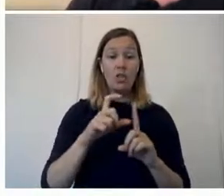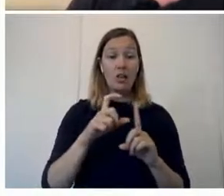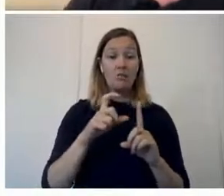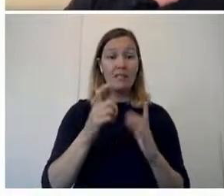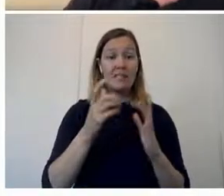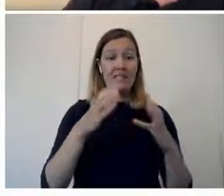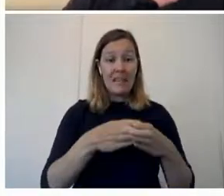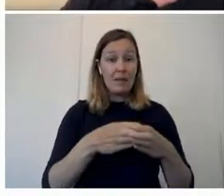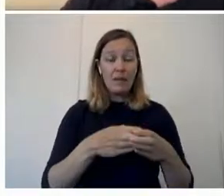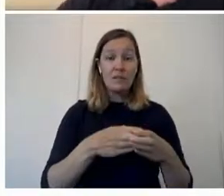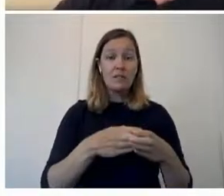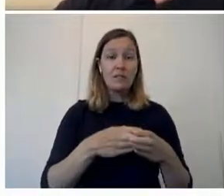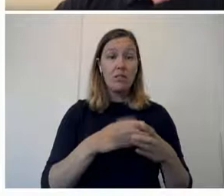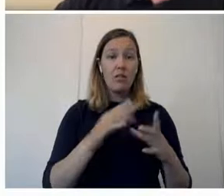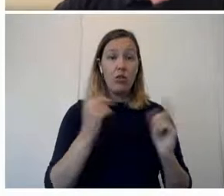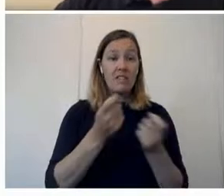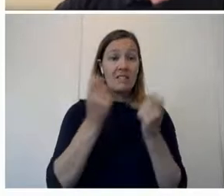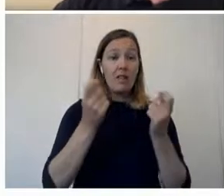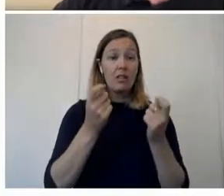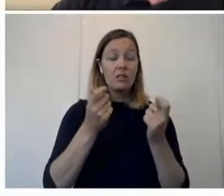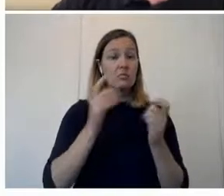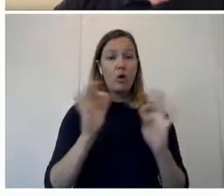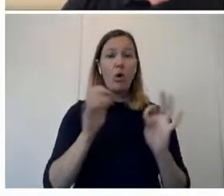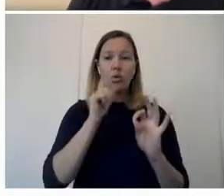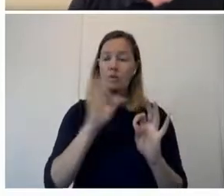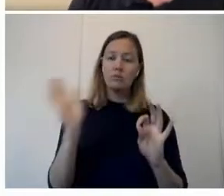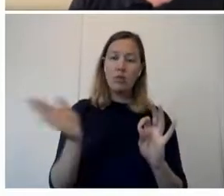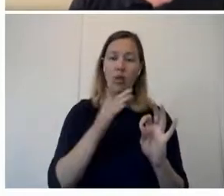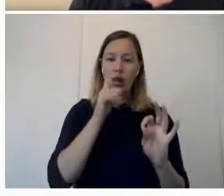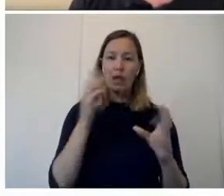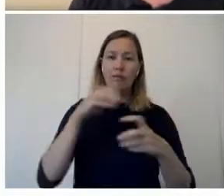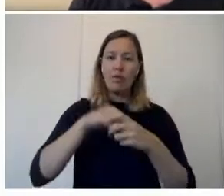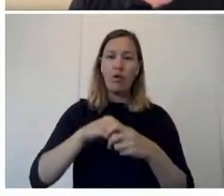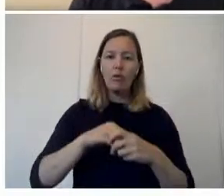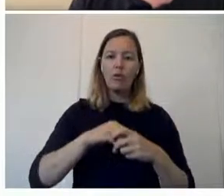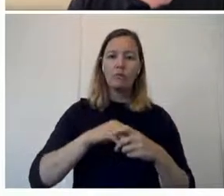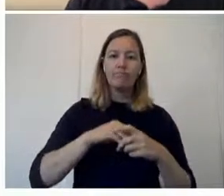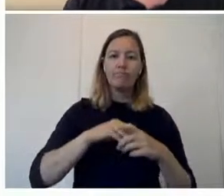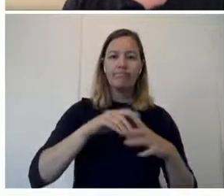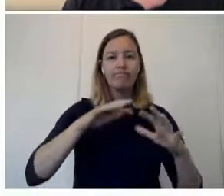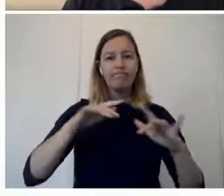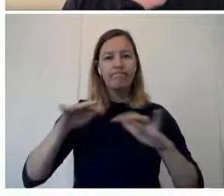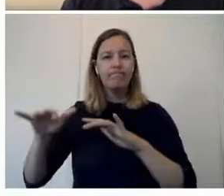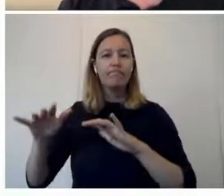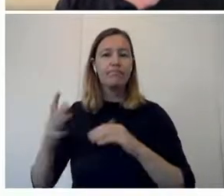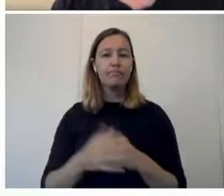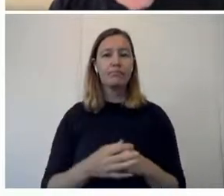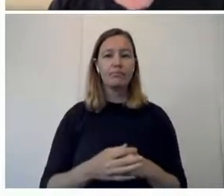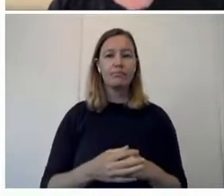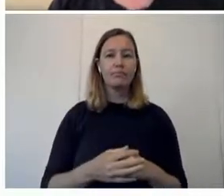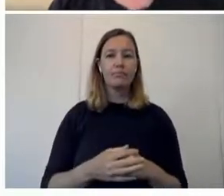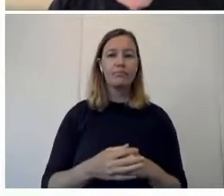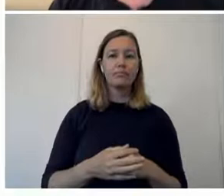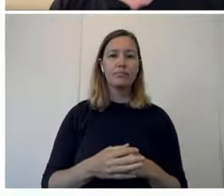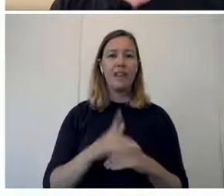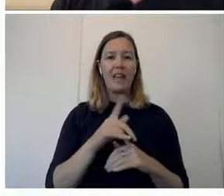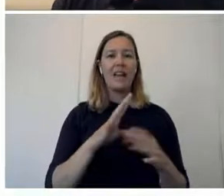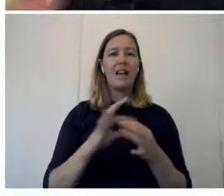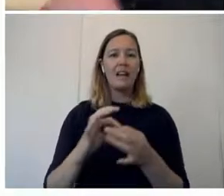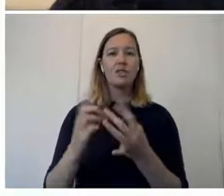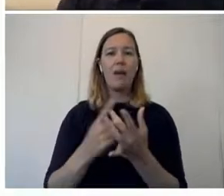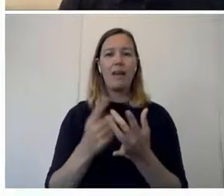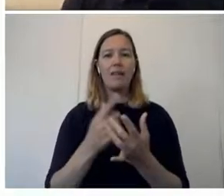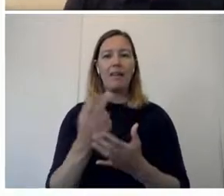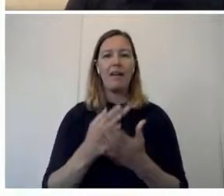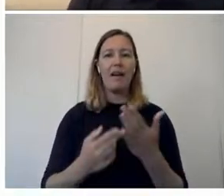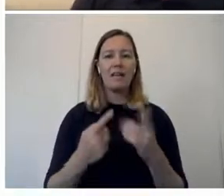melting pot. They're a great meeting point. They're a great entry point, a gateway to other arts and culture.